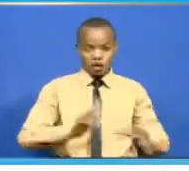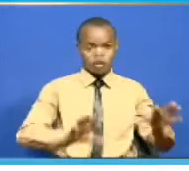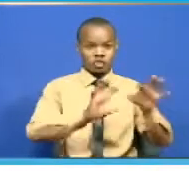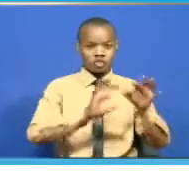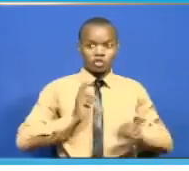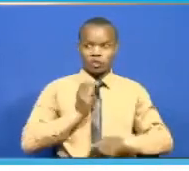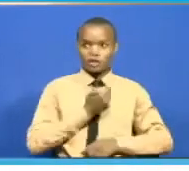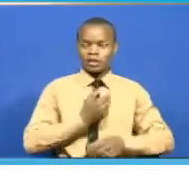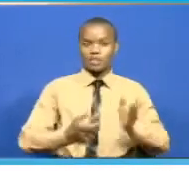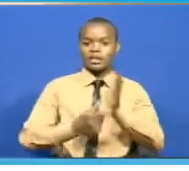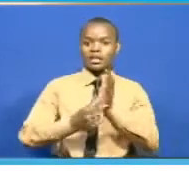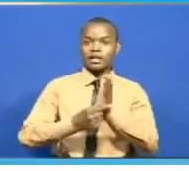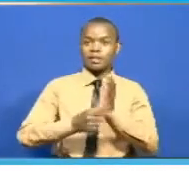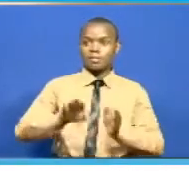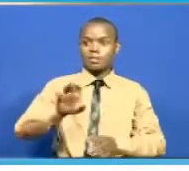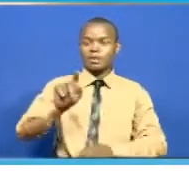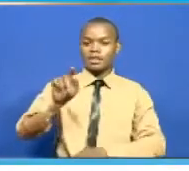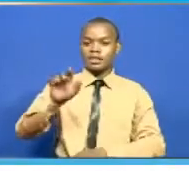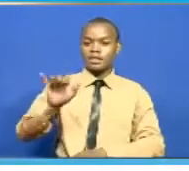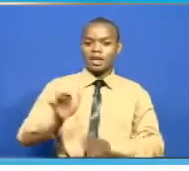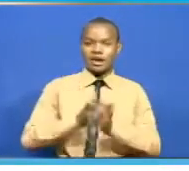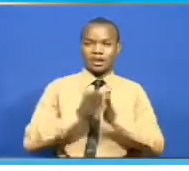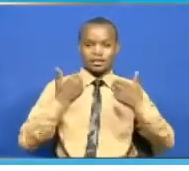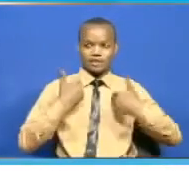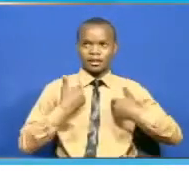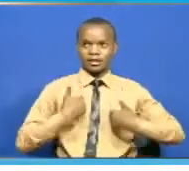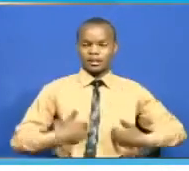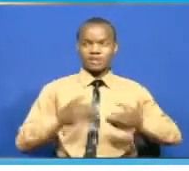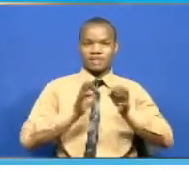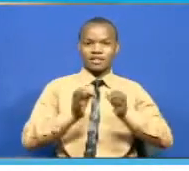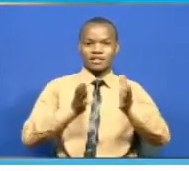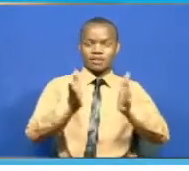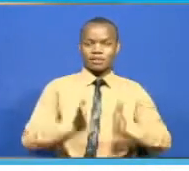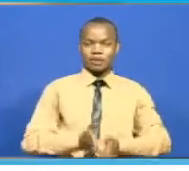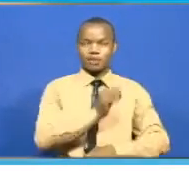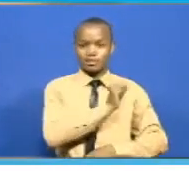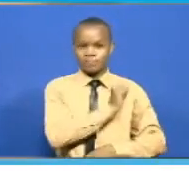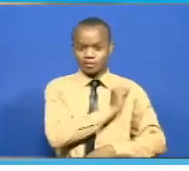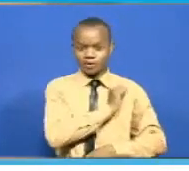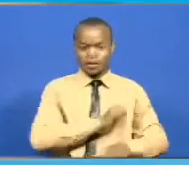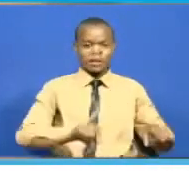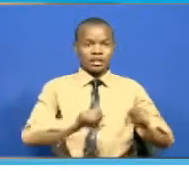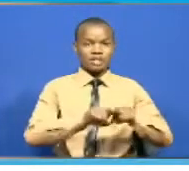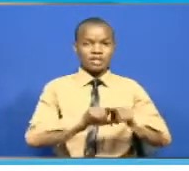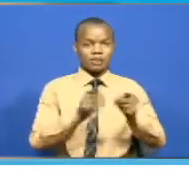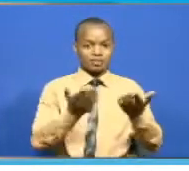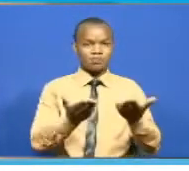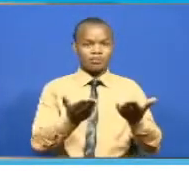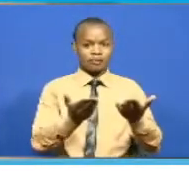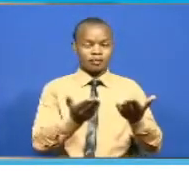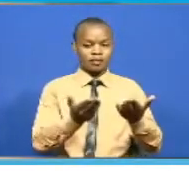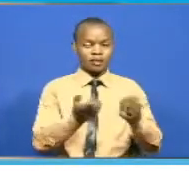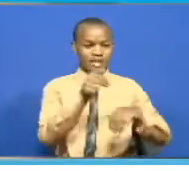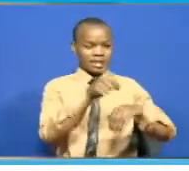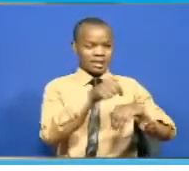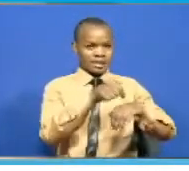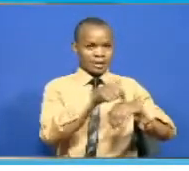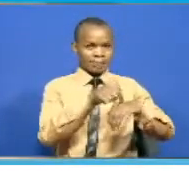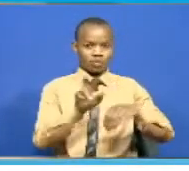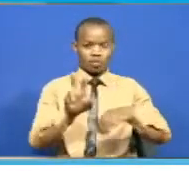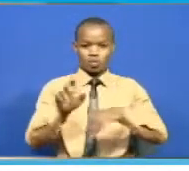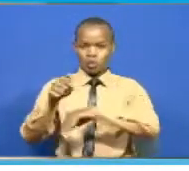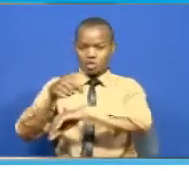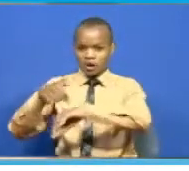Betty Kiptum, and my colleague on the sign language interpretation is Simon Karoza. Now, during these next 2 hours, we shall